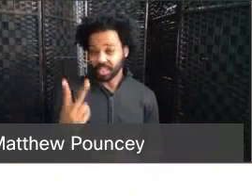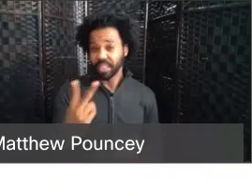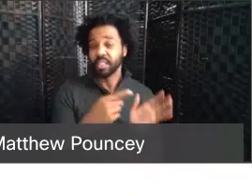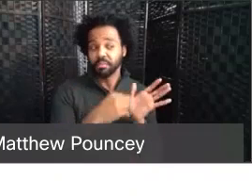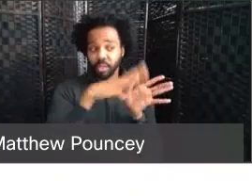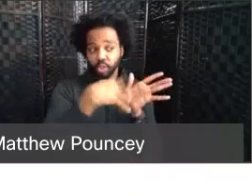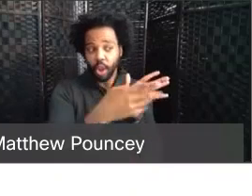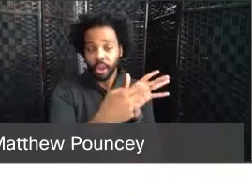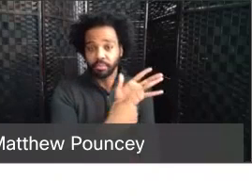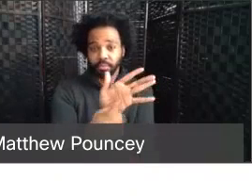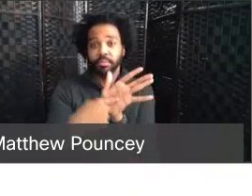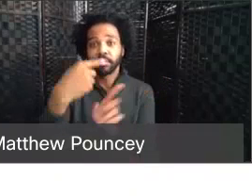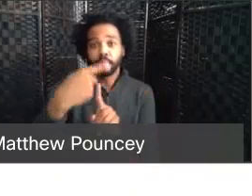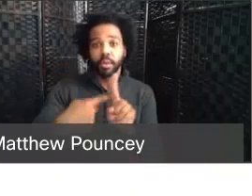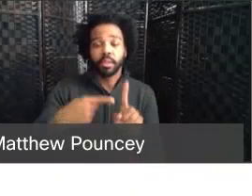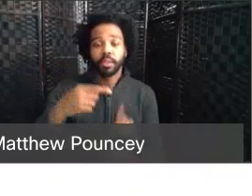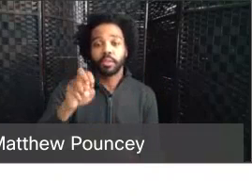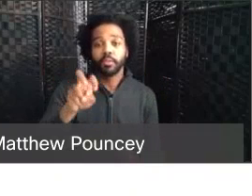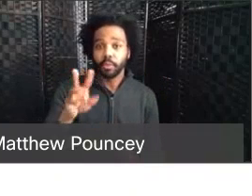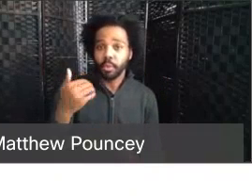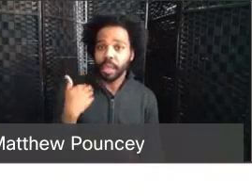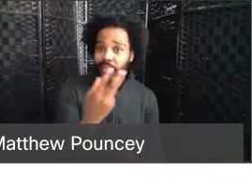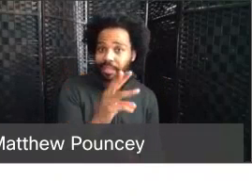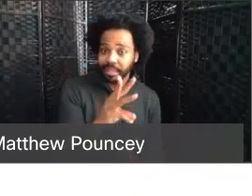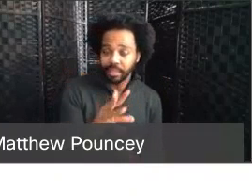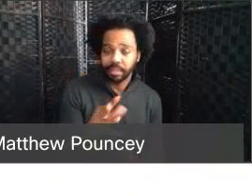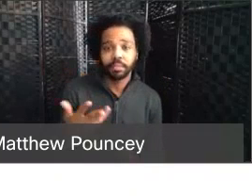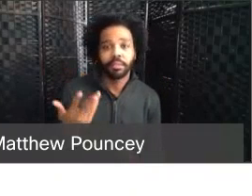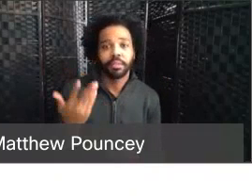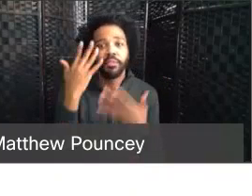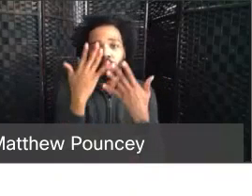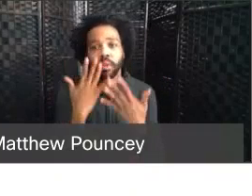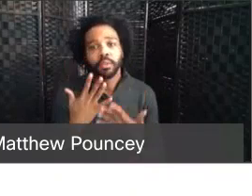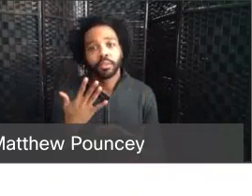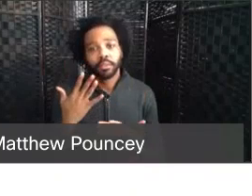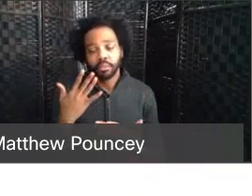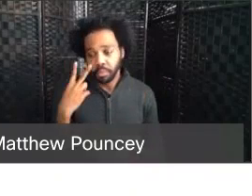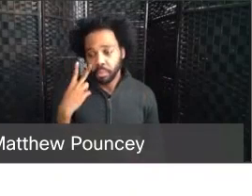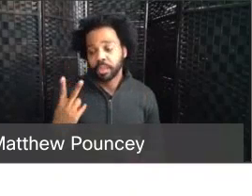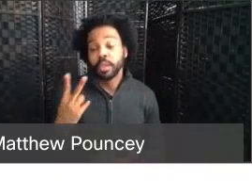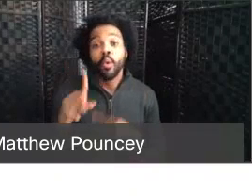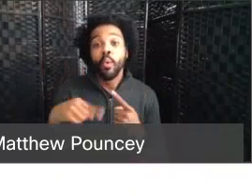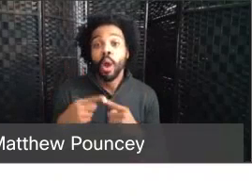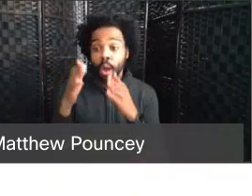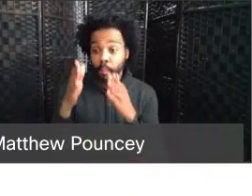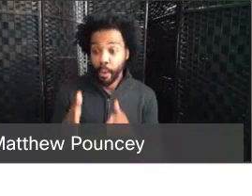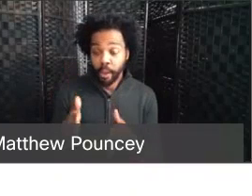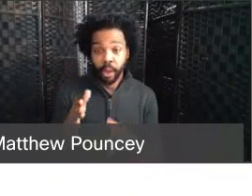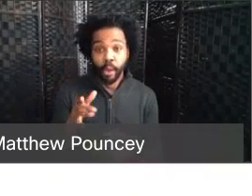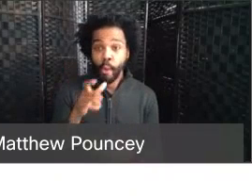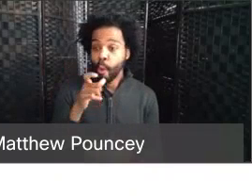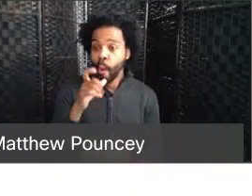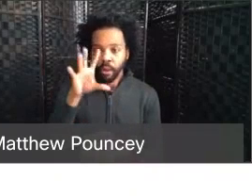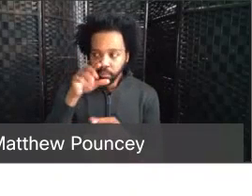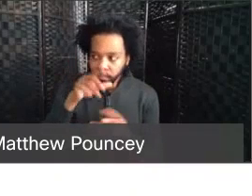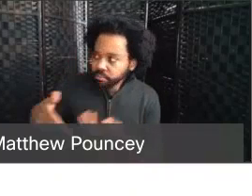or in November, we had 16. Unfortunately, what we see is when a person in a congregate setting